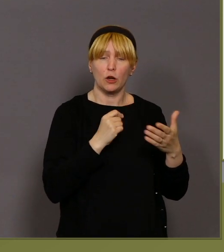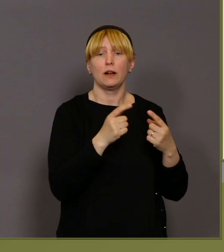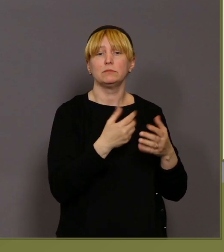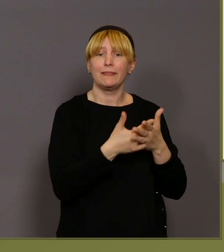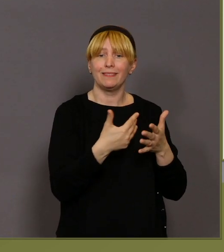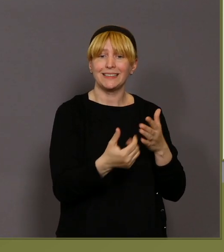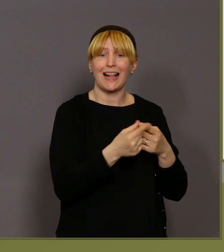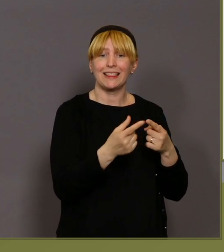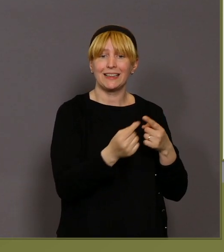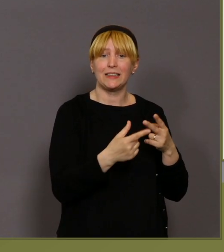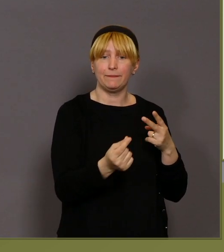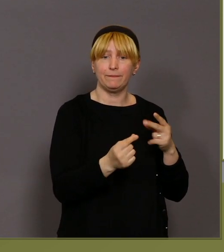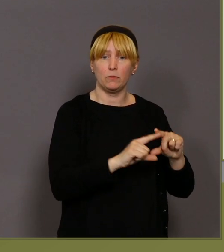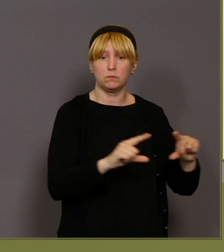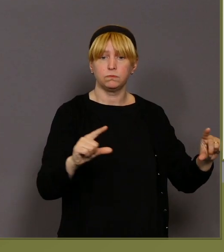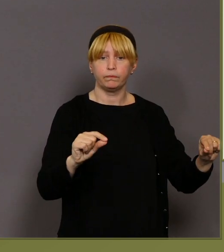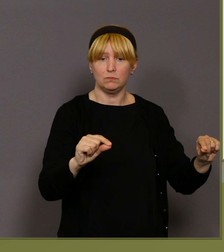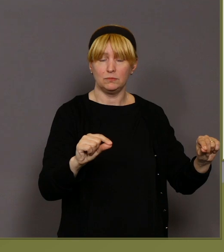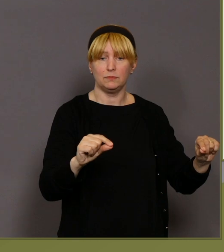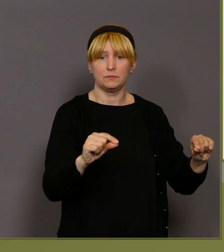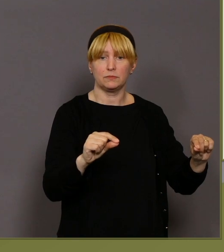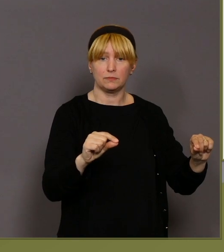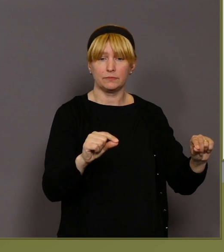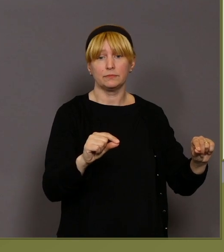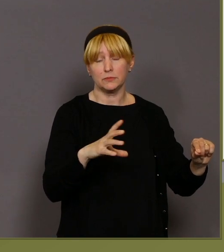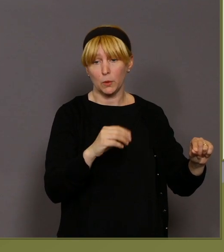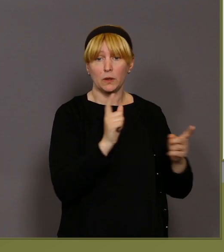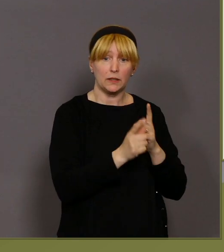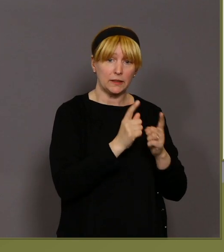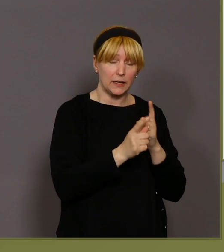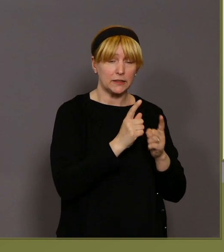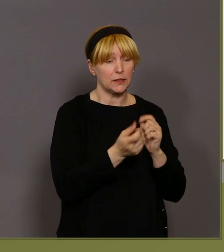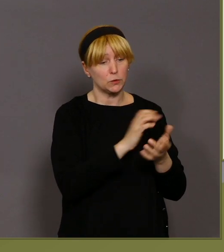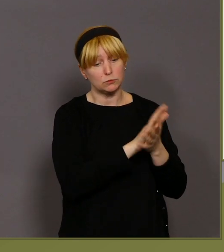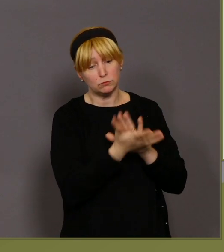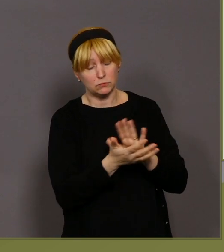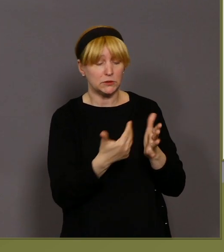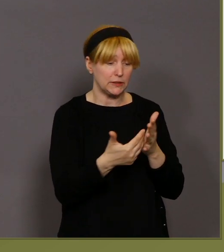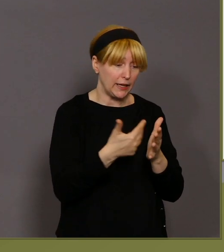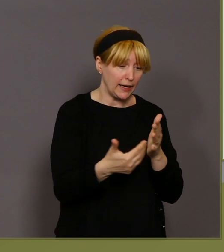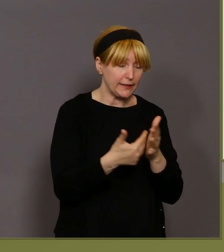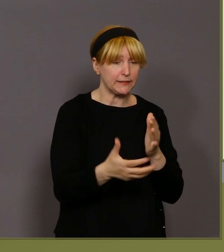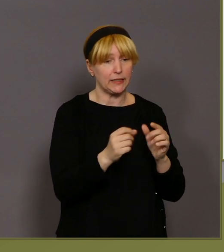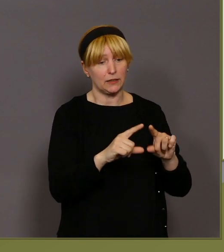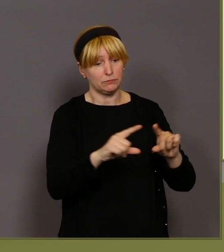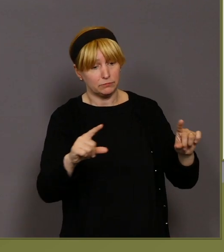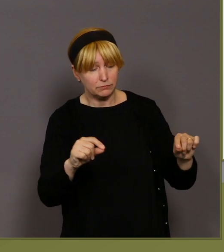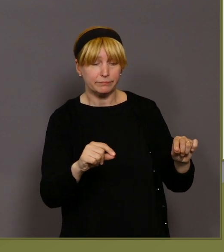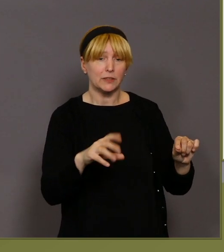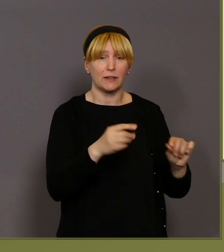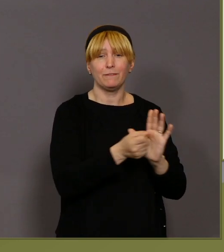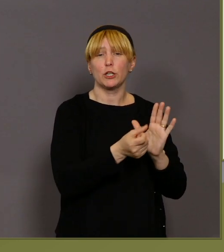for them. On the web, we call it alt text or alternate text. And it's basically